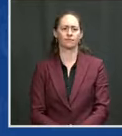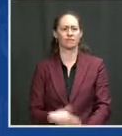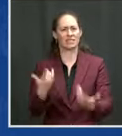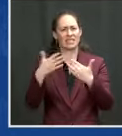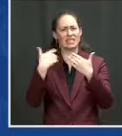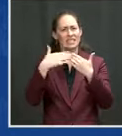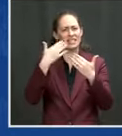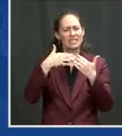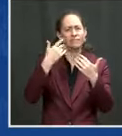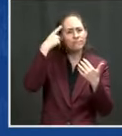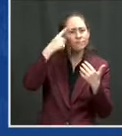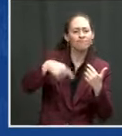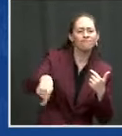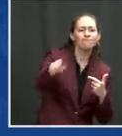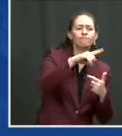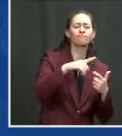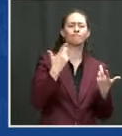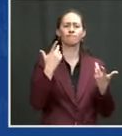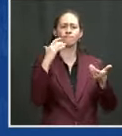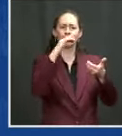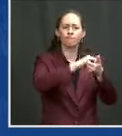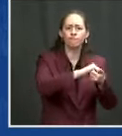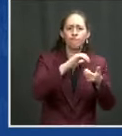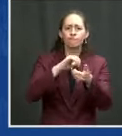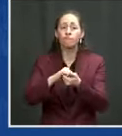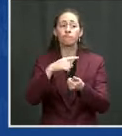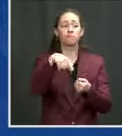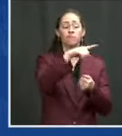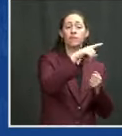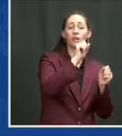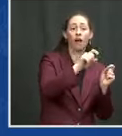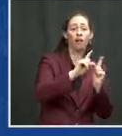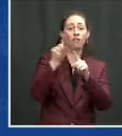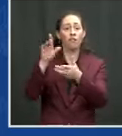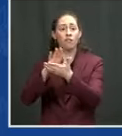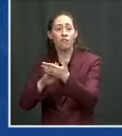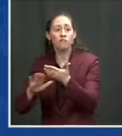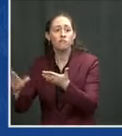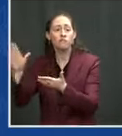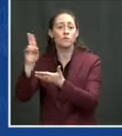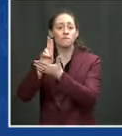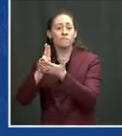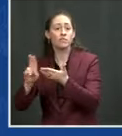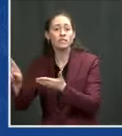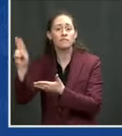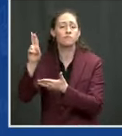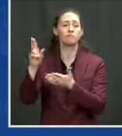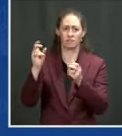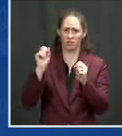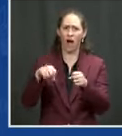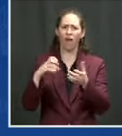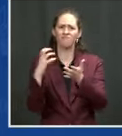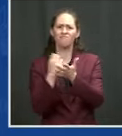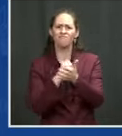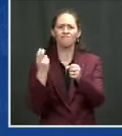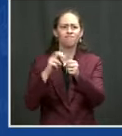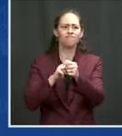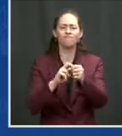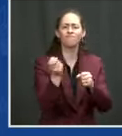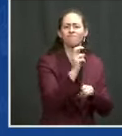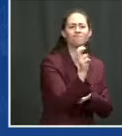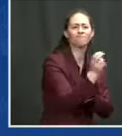partners to bring on-campus vaccine sites to dozens of the nation's largest community colleges this summer. And I